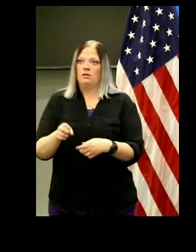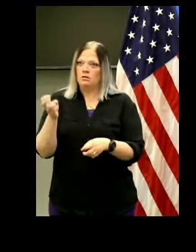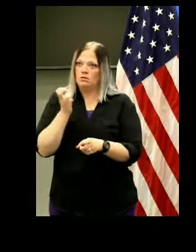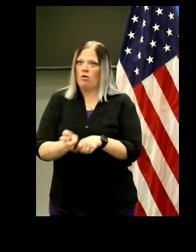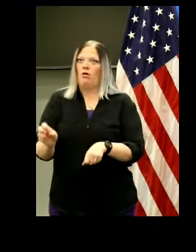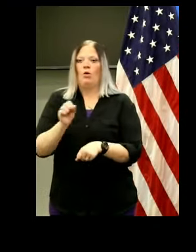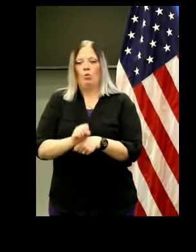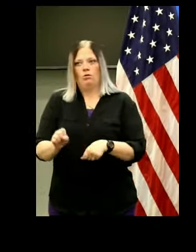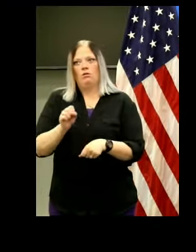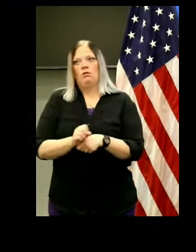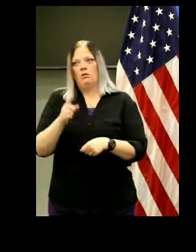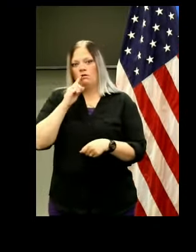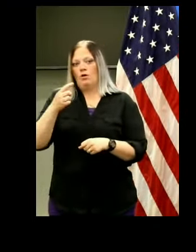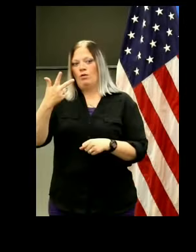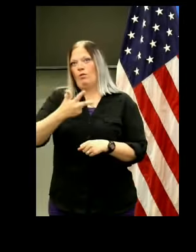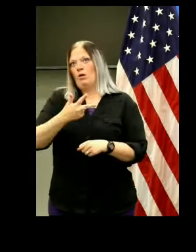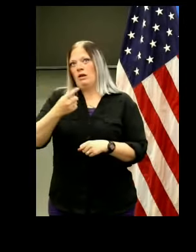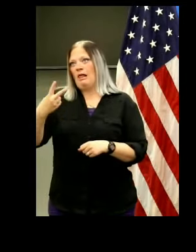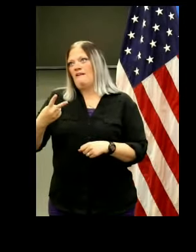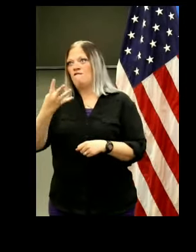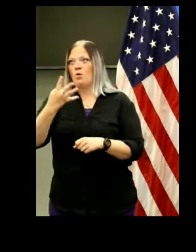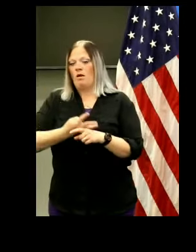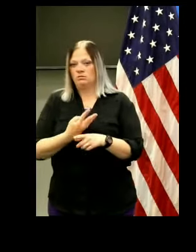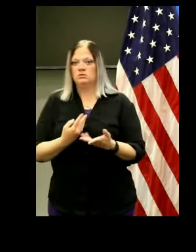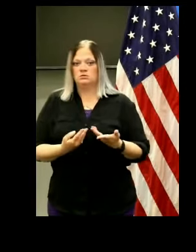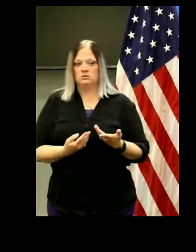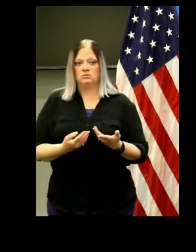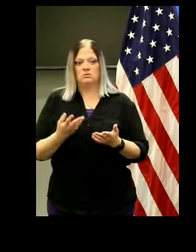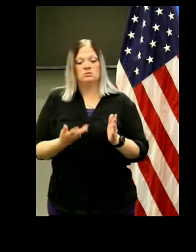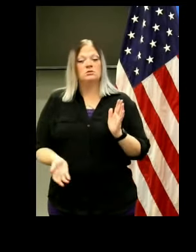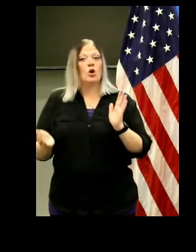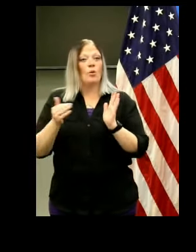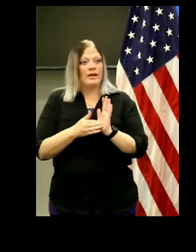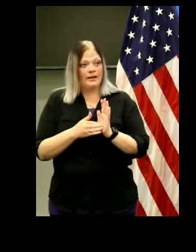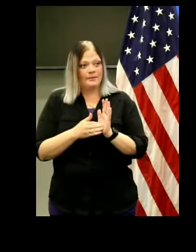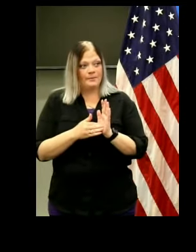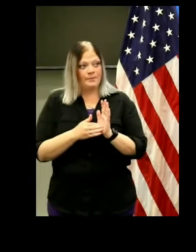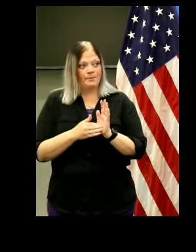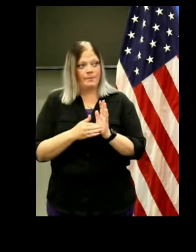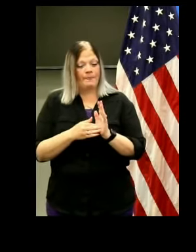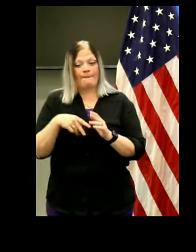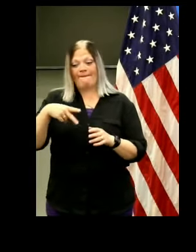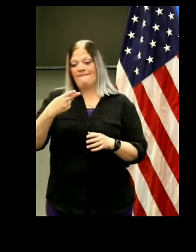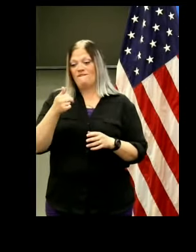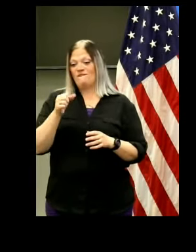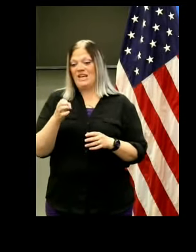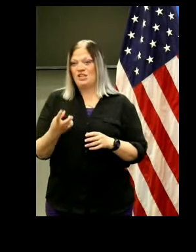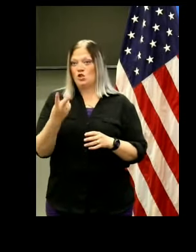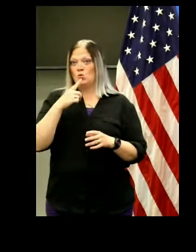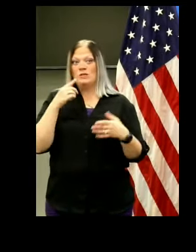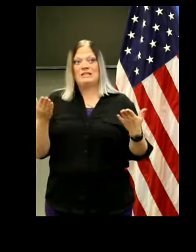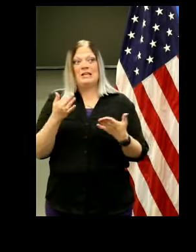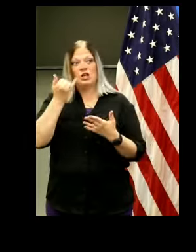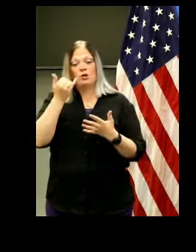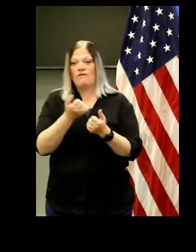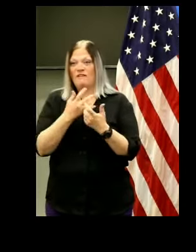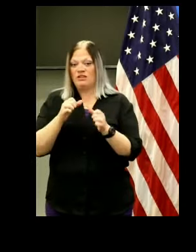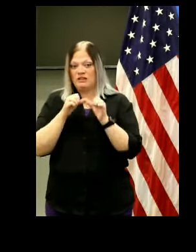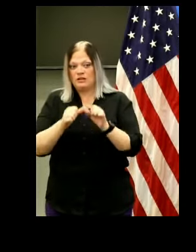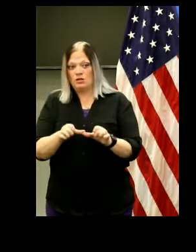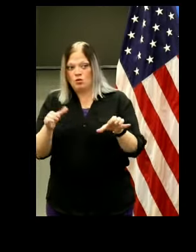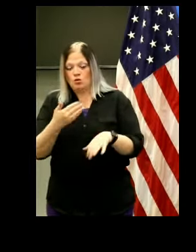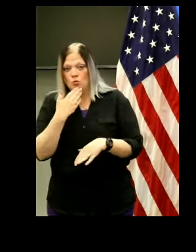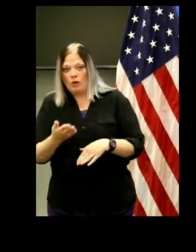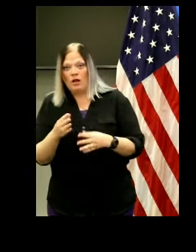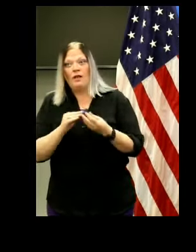hard for the last 3.5 to 4 months. Once again, phase 2 is here. If things continue to go well, and the numbers